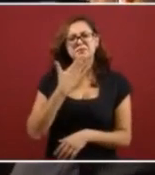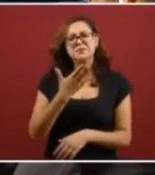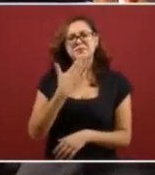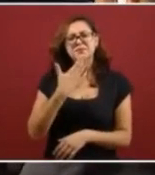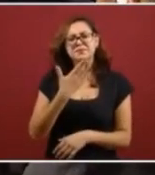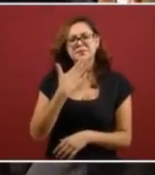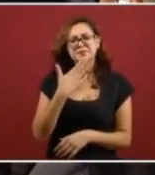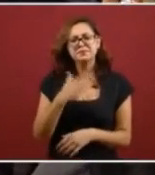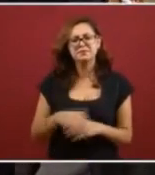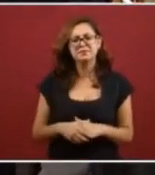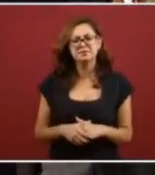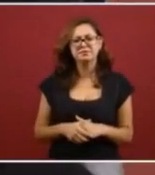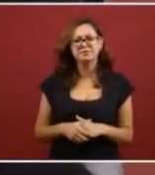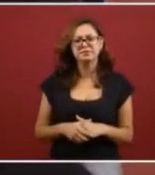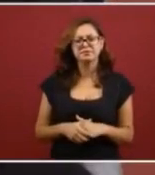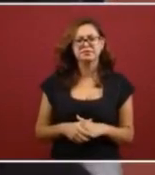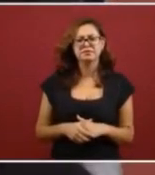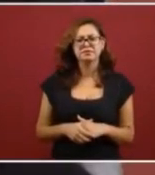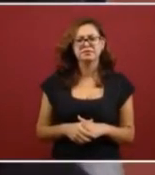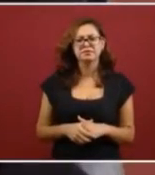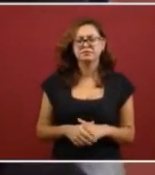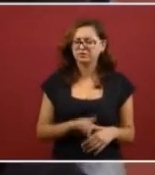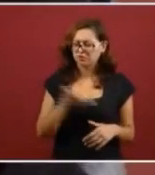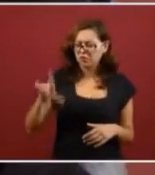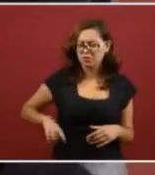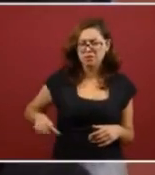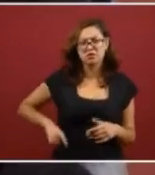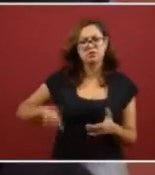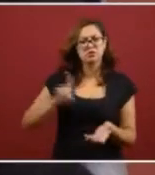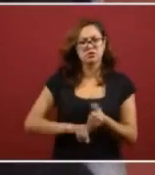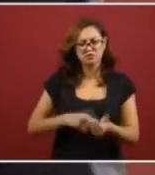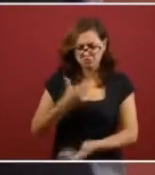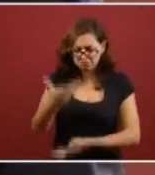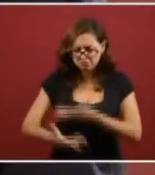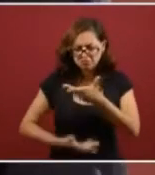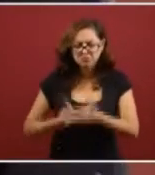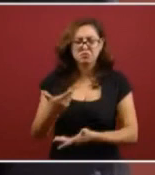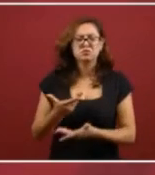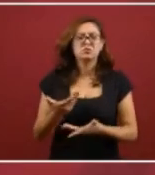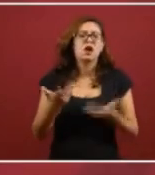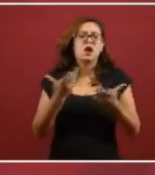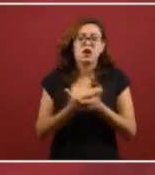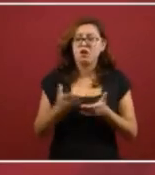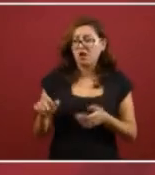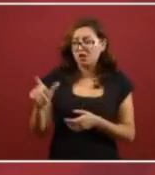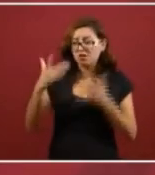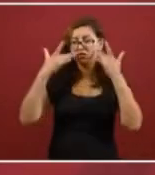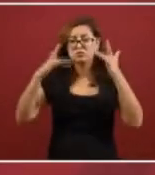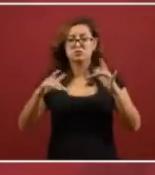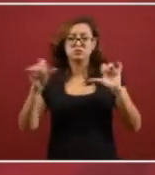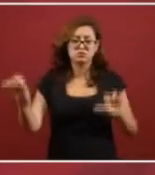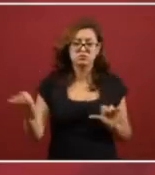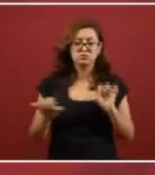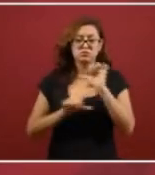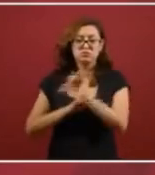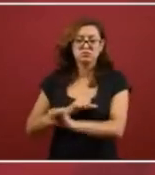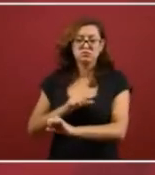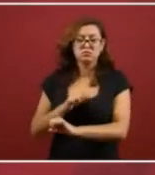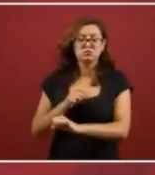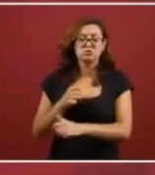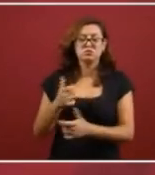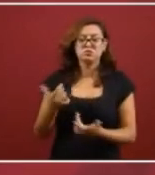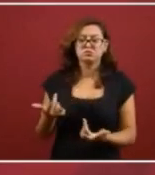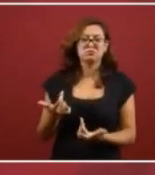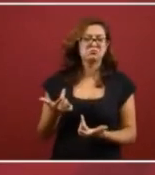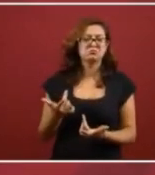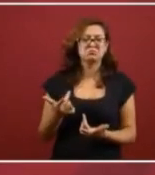buenos, in that. Servidores públicos we have gobierno. Very good public service. El relevo, and I. Pues fue